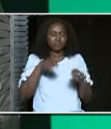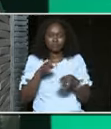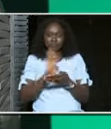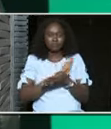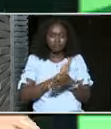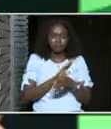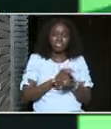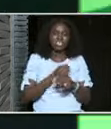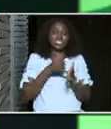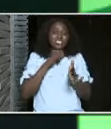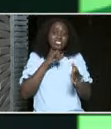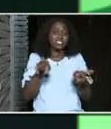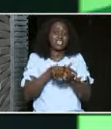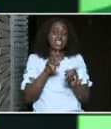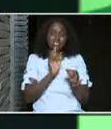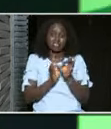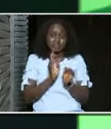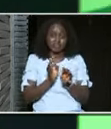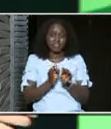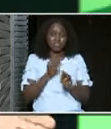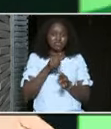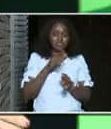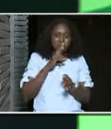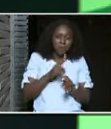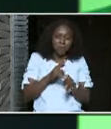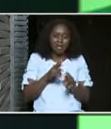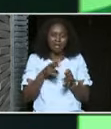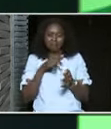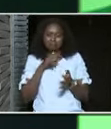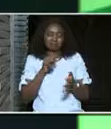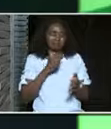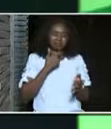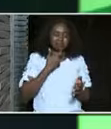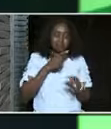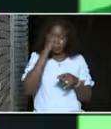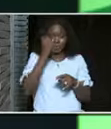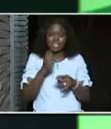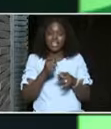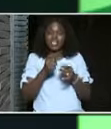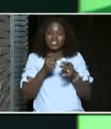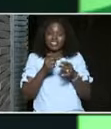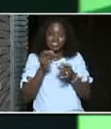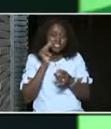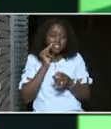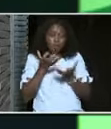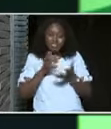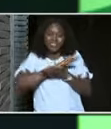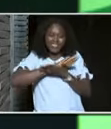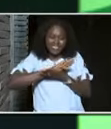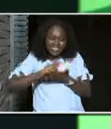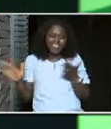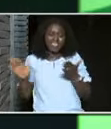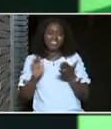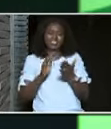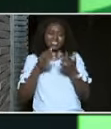as if you are dancing here and there, because Nigerians want clear declarations about these things. Then